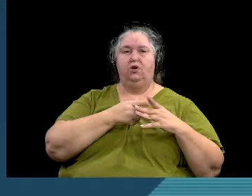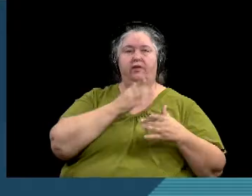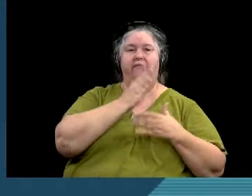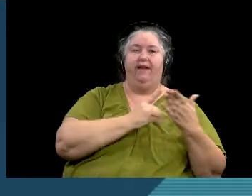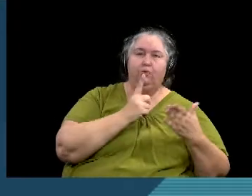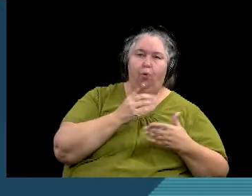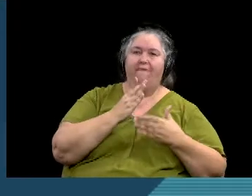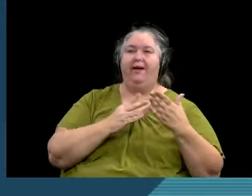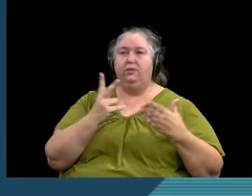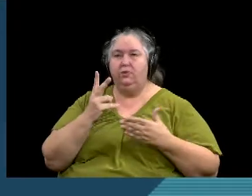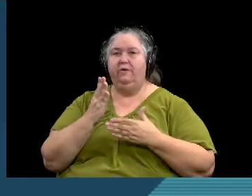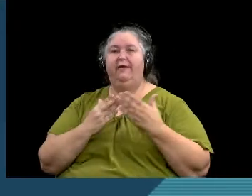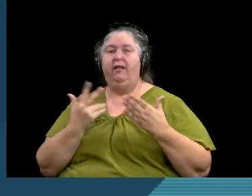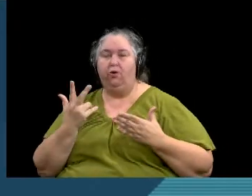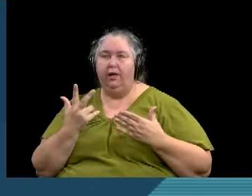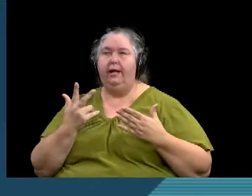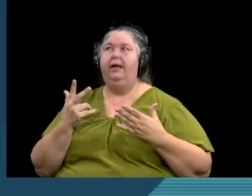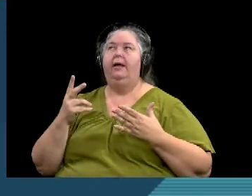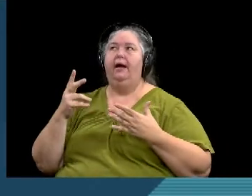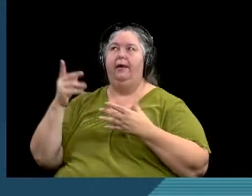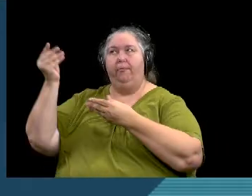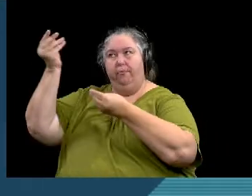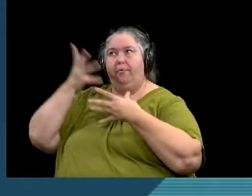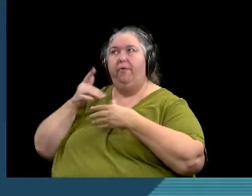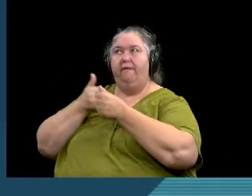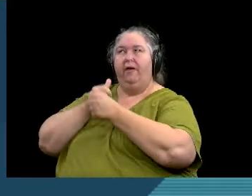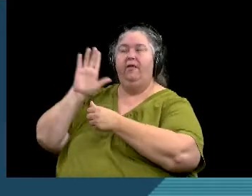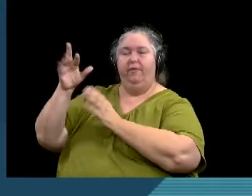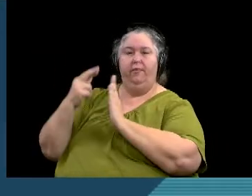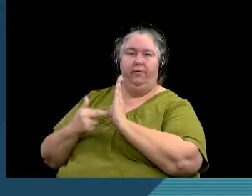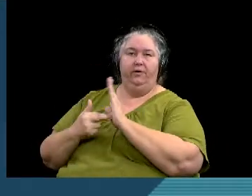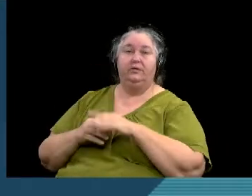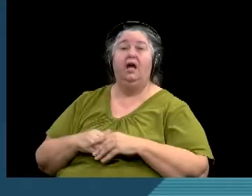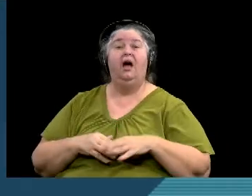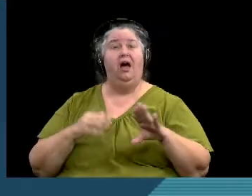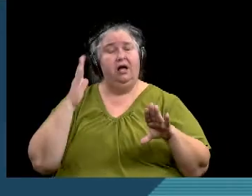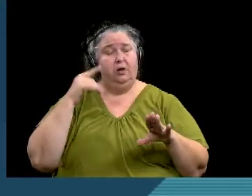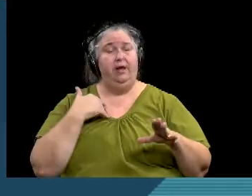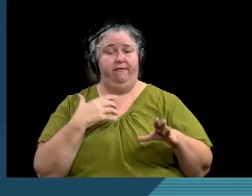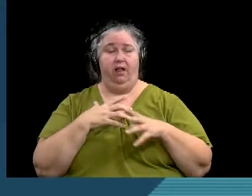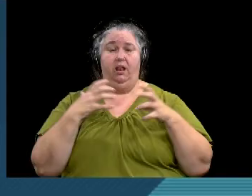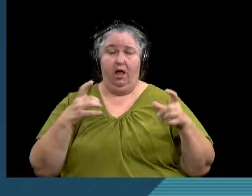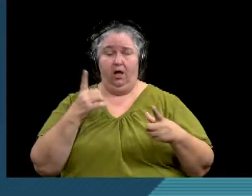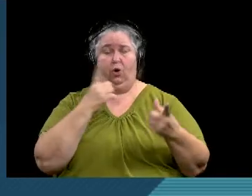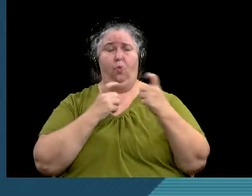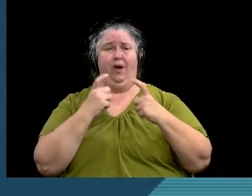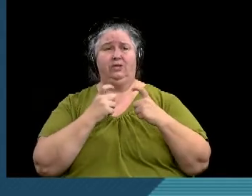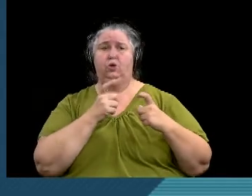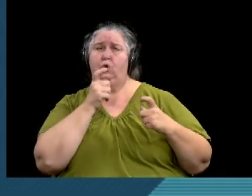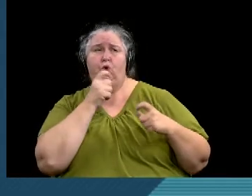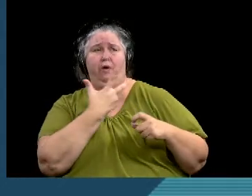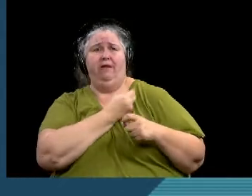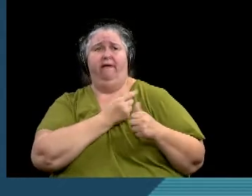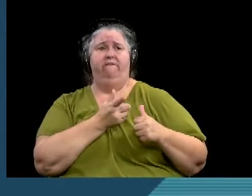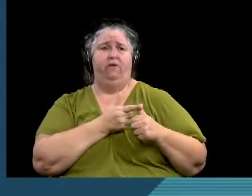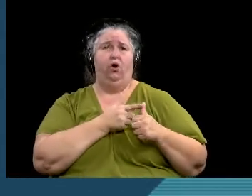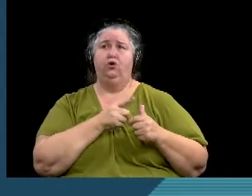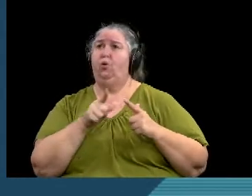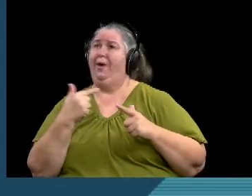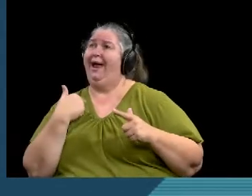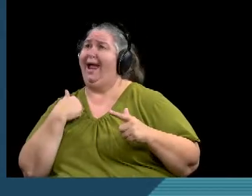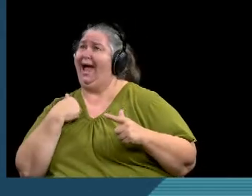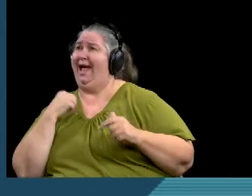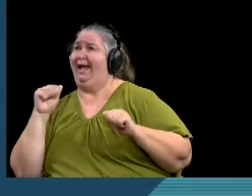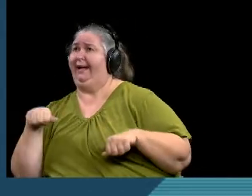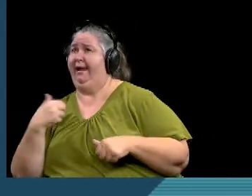questions about who will get the vaccine first and when will I be able to get vaccine. And so this slide just shows a list